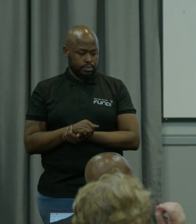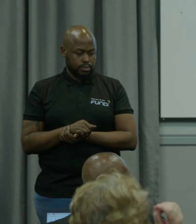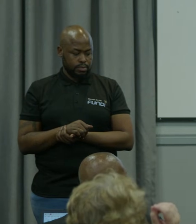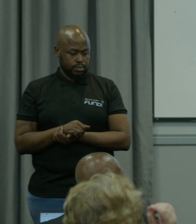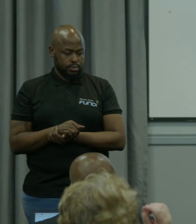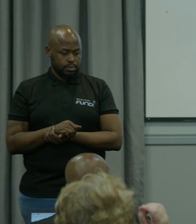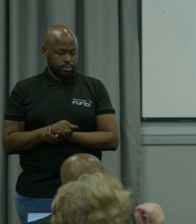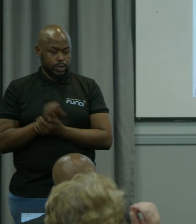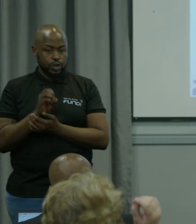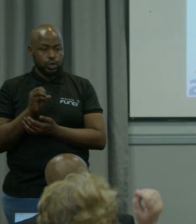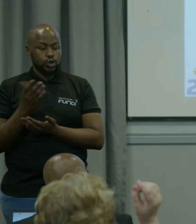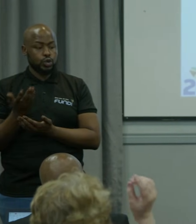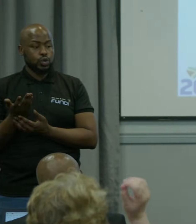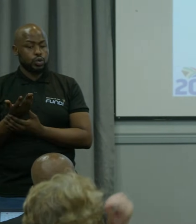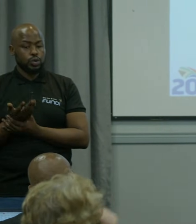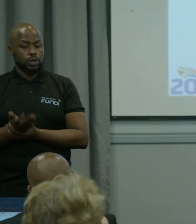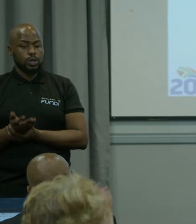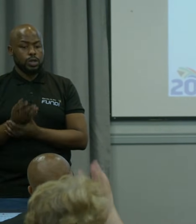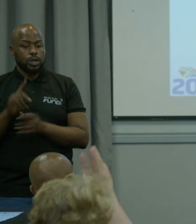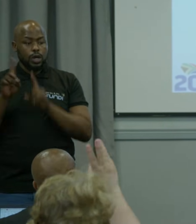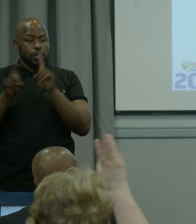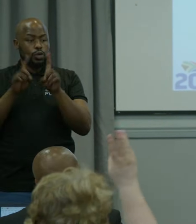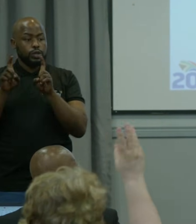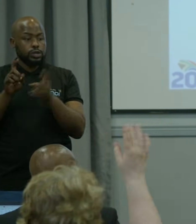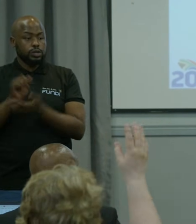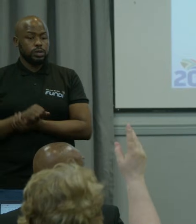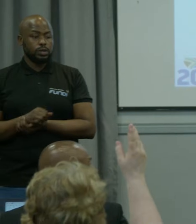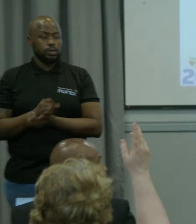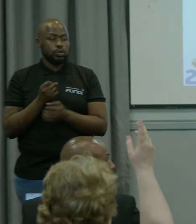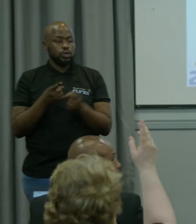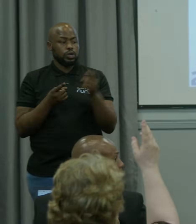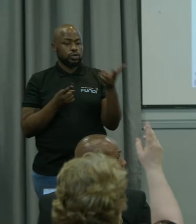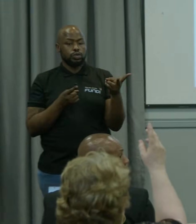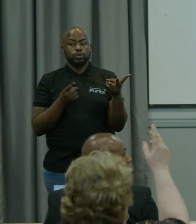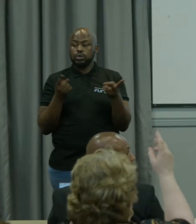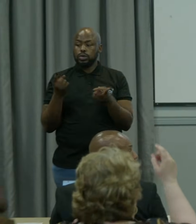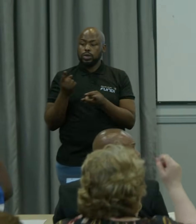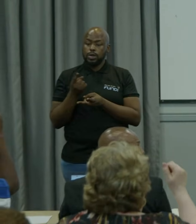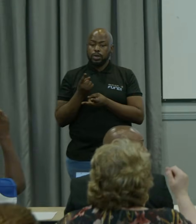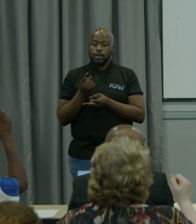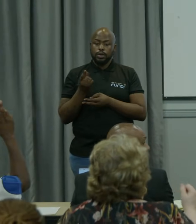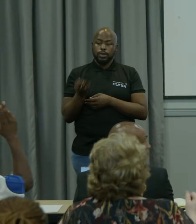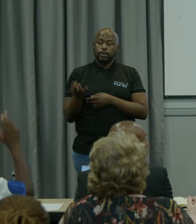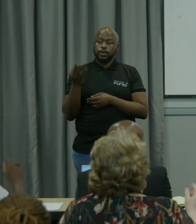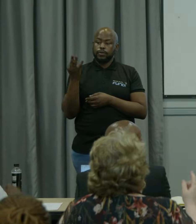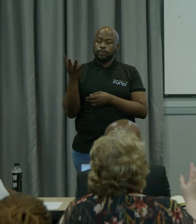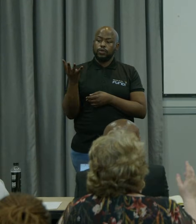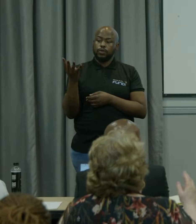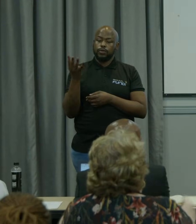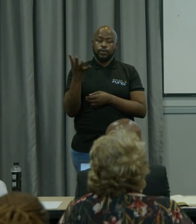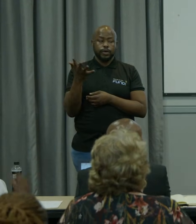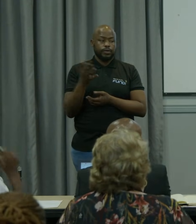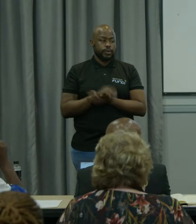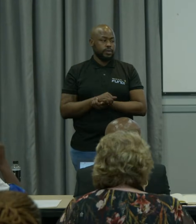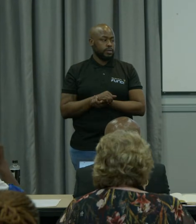So all the any questions? I got 1, I got 2, 3, and then 4 and